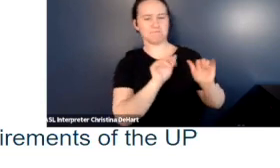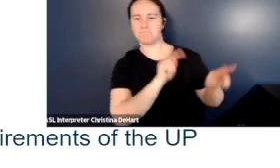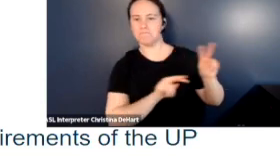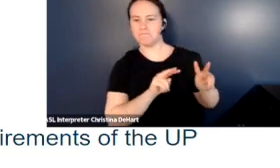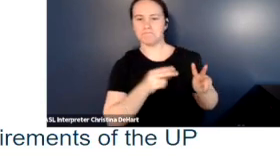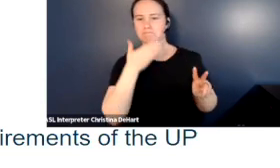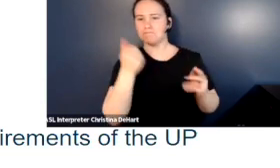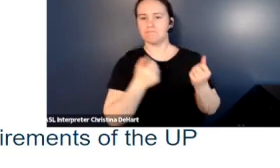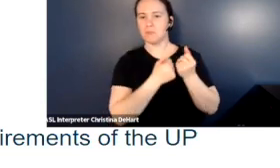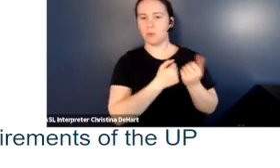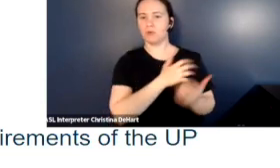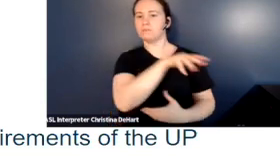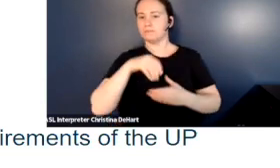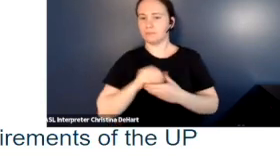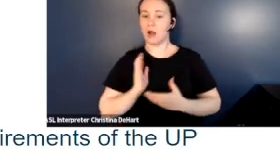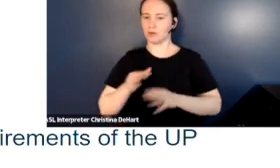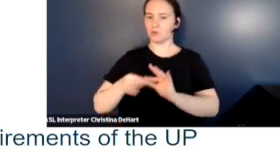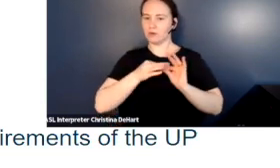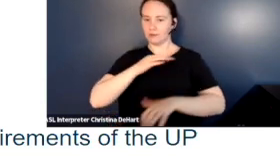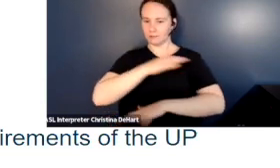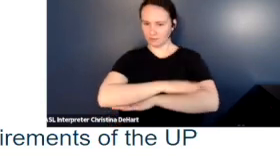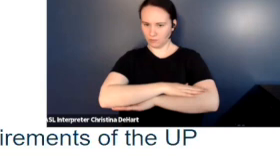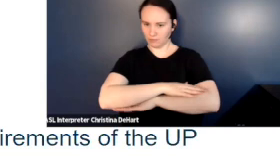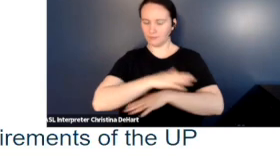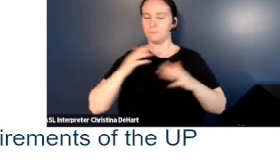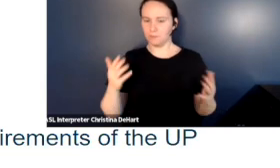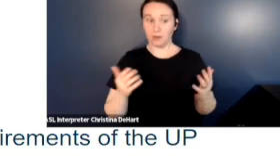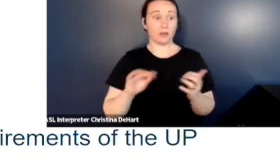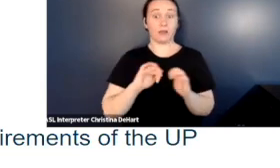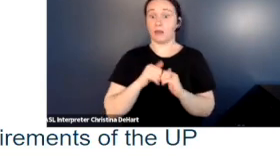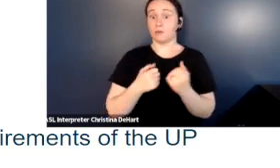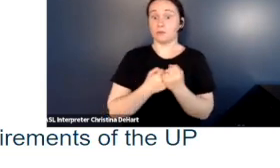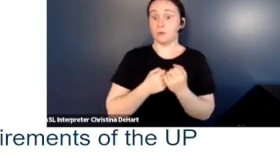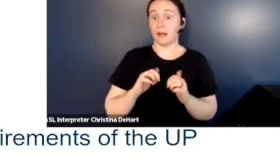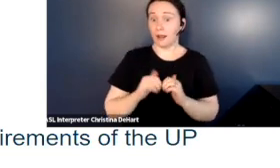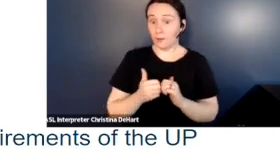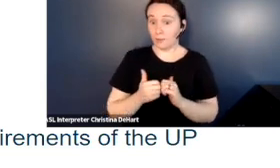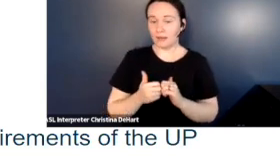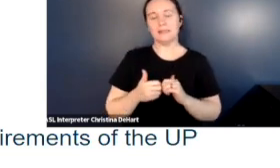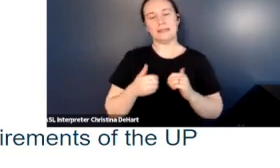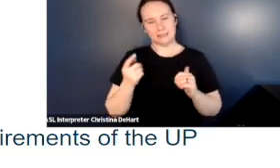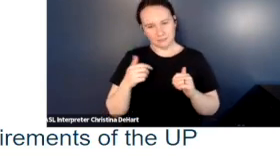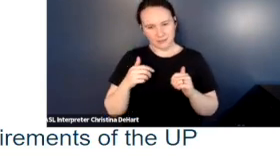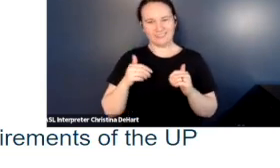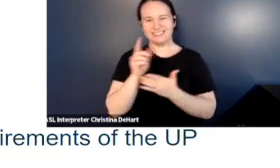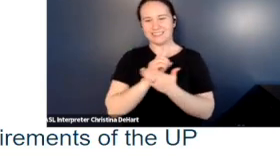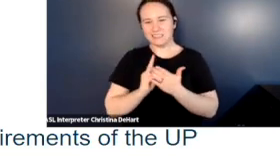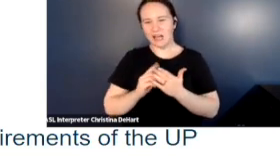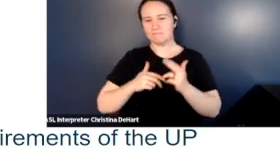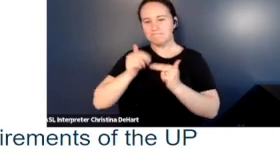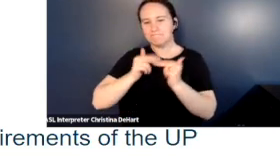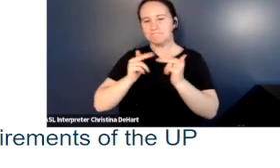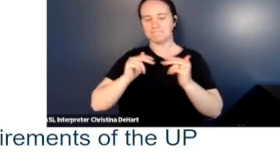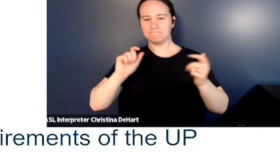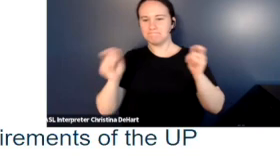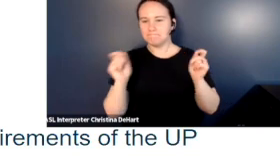So in order to support that, there'll be some architectural changes that we'll need to make.